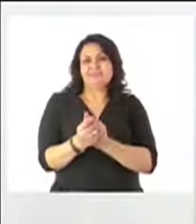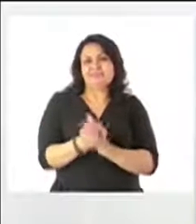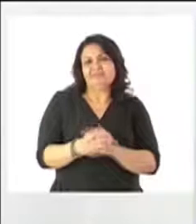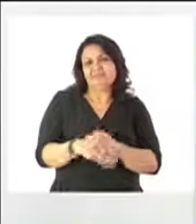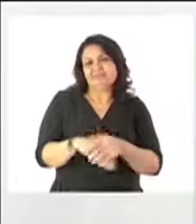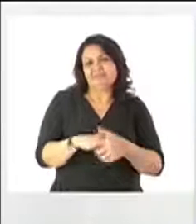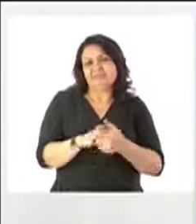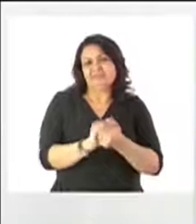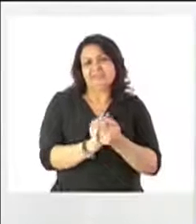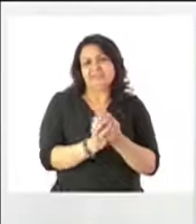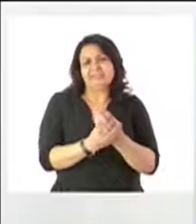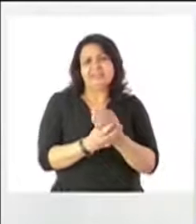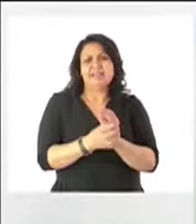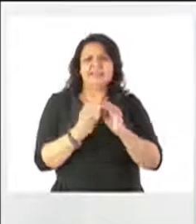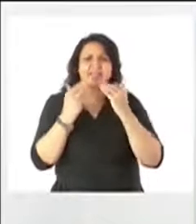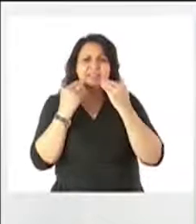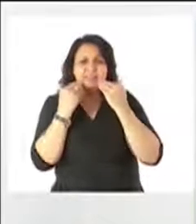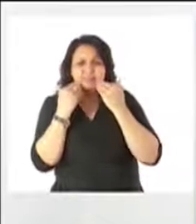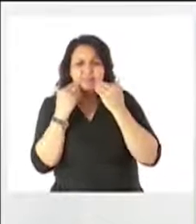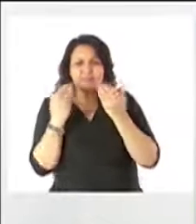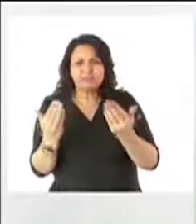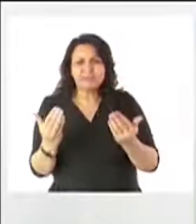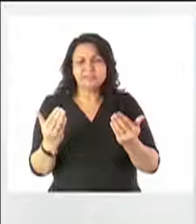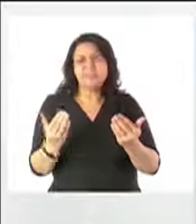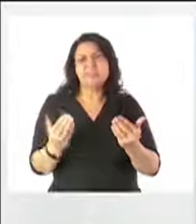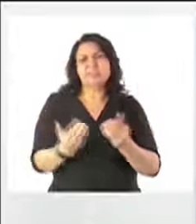It is very important to do